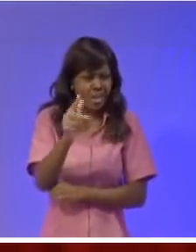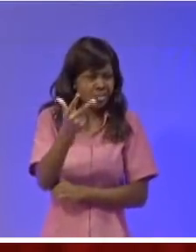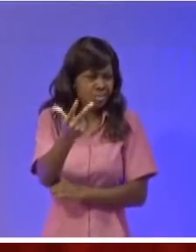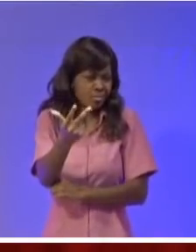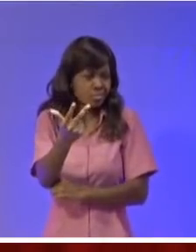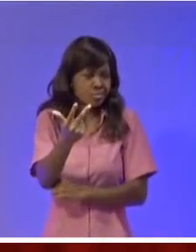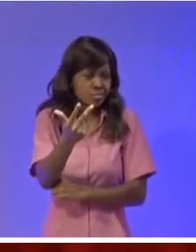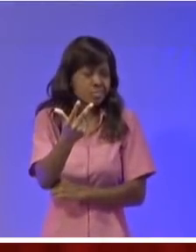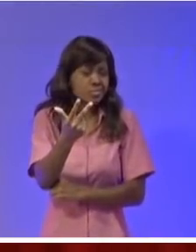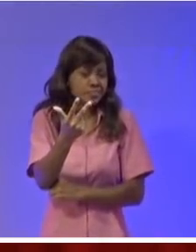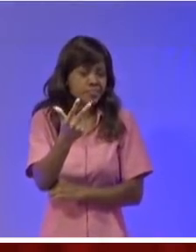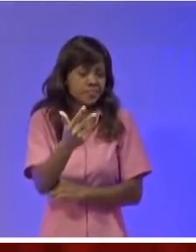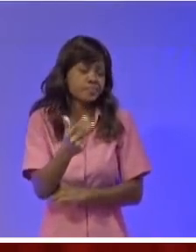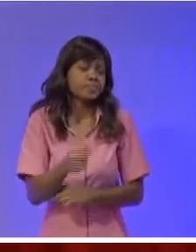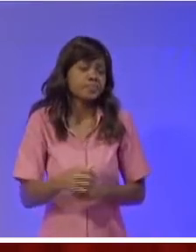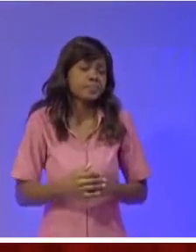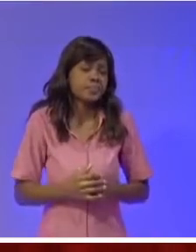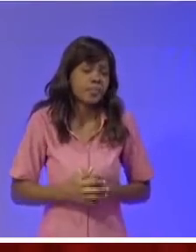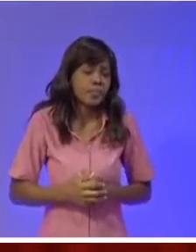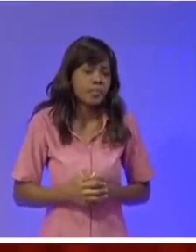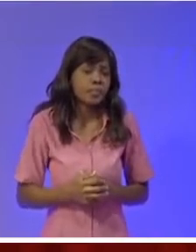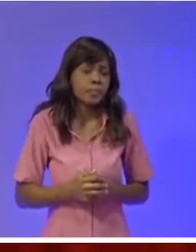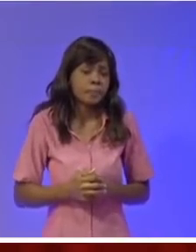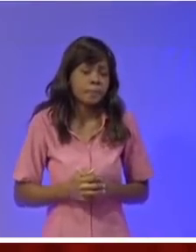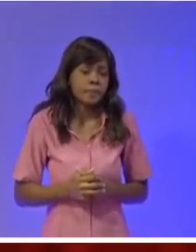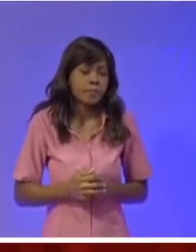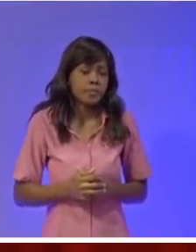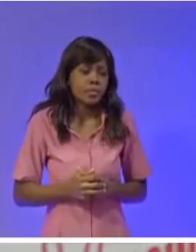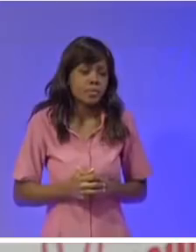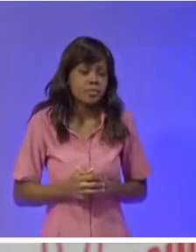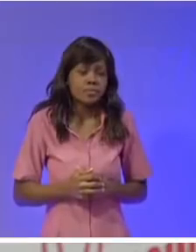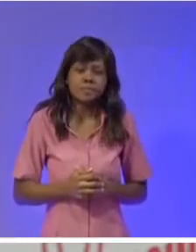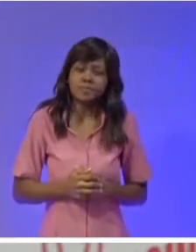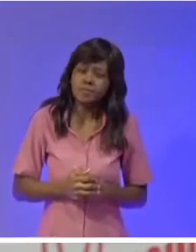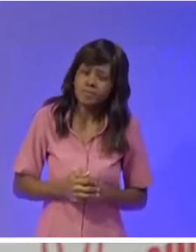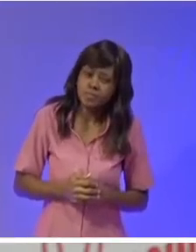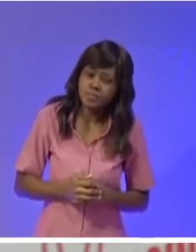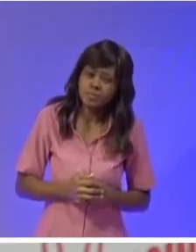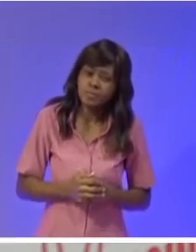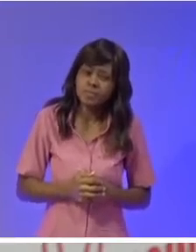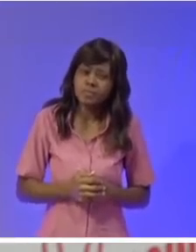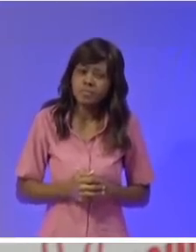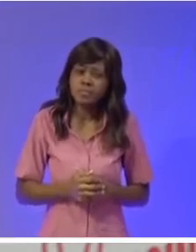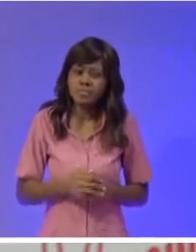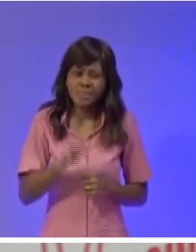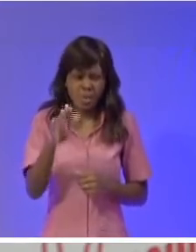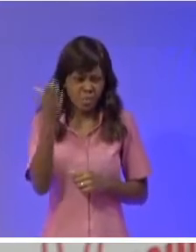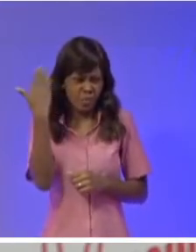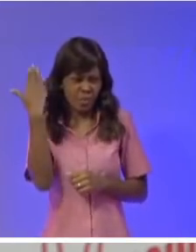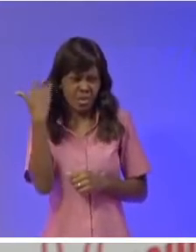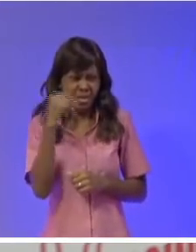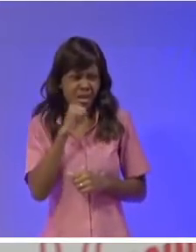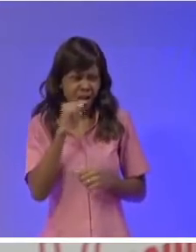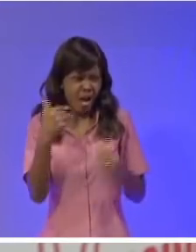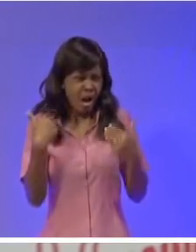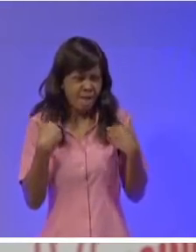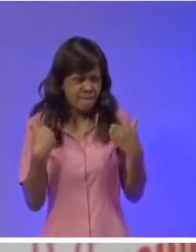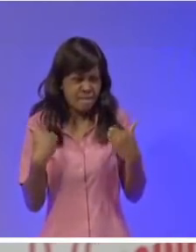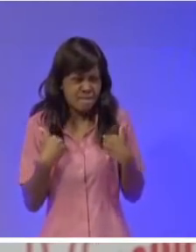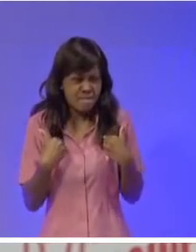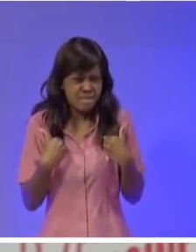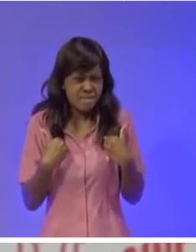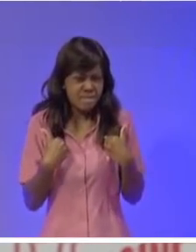a case of that particular syndrome. But last I had updates from Dr. Charles, who is our hematologist assigned to the